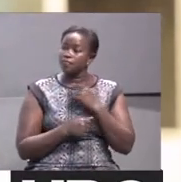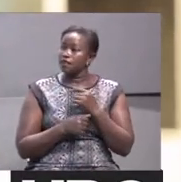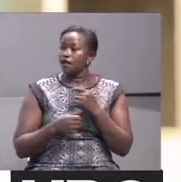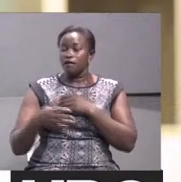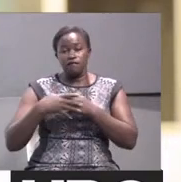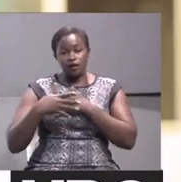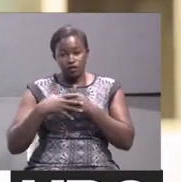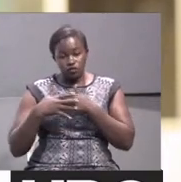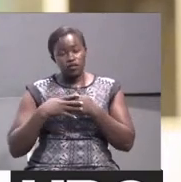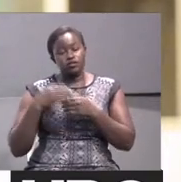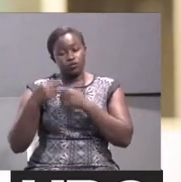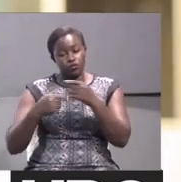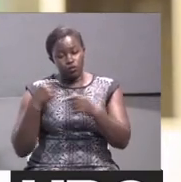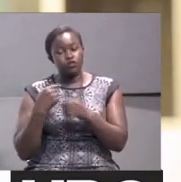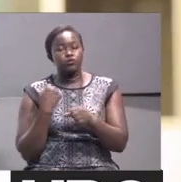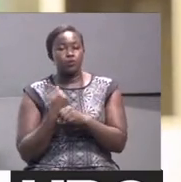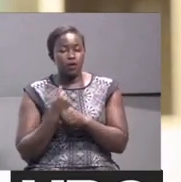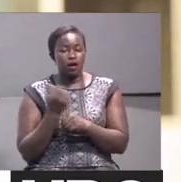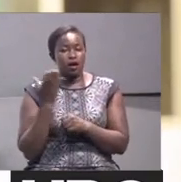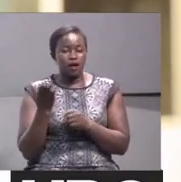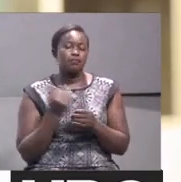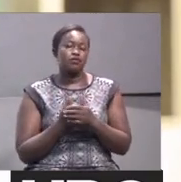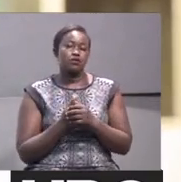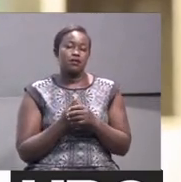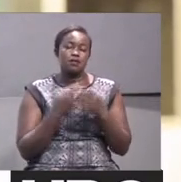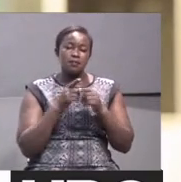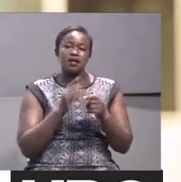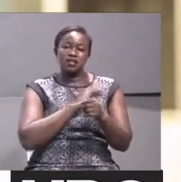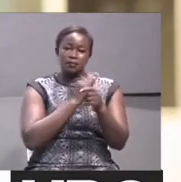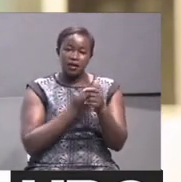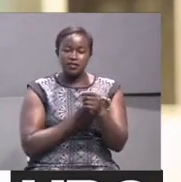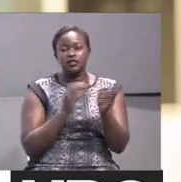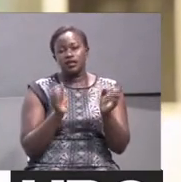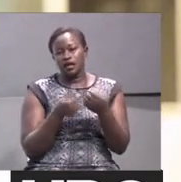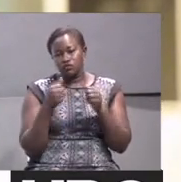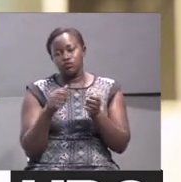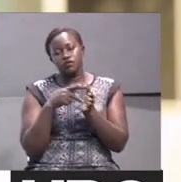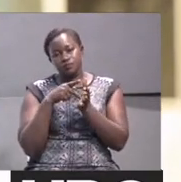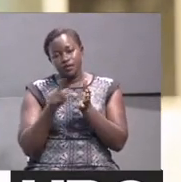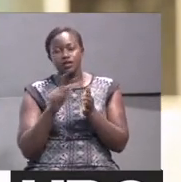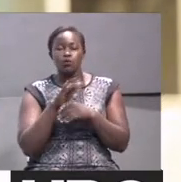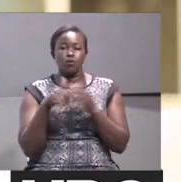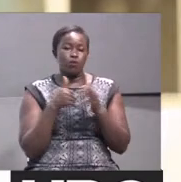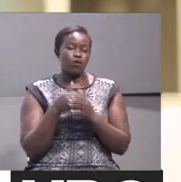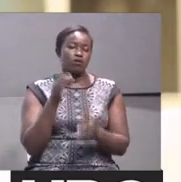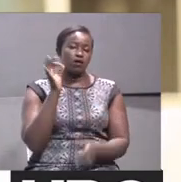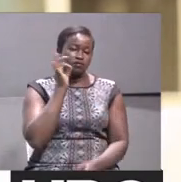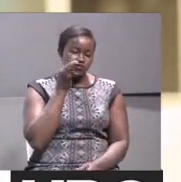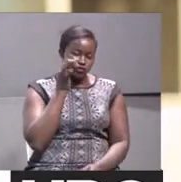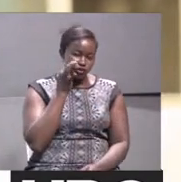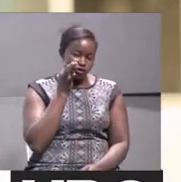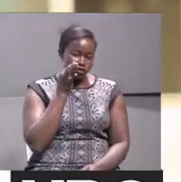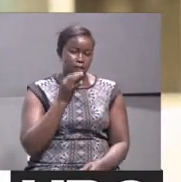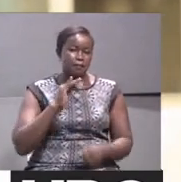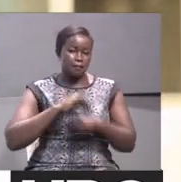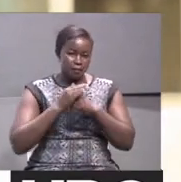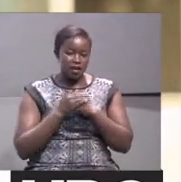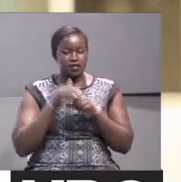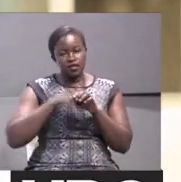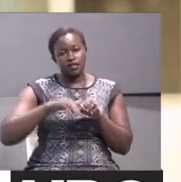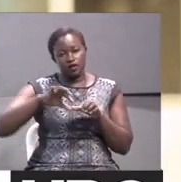full operation, though the capacity cannot buy all the fruits produced within the